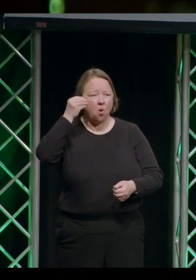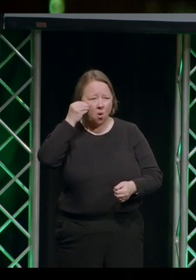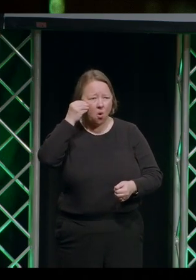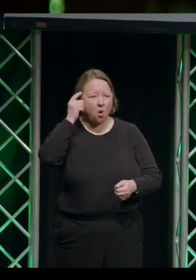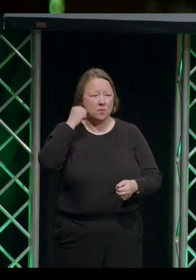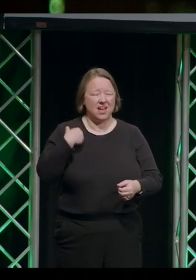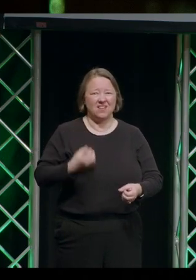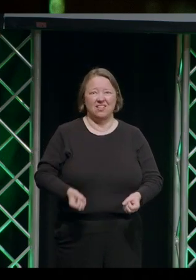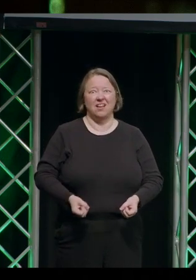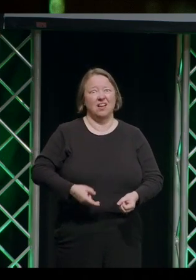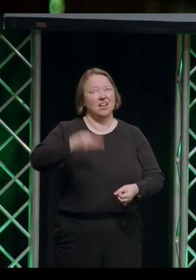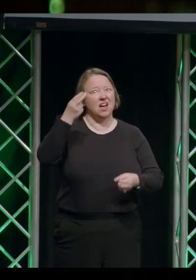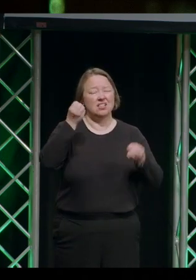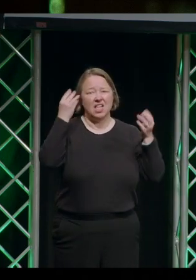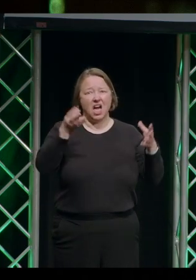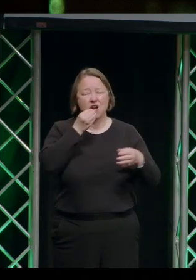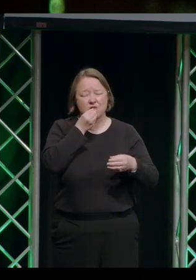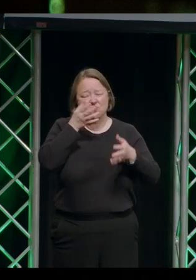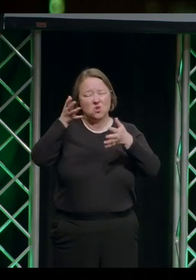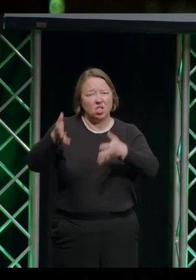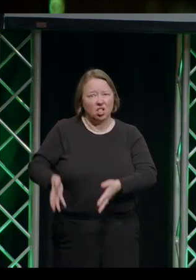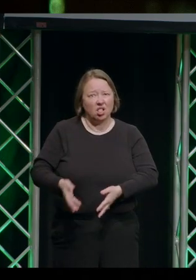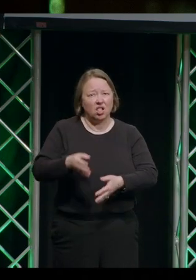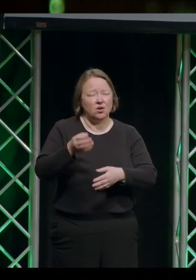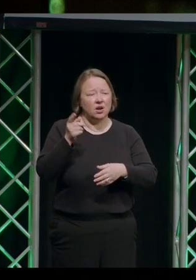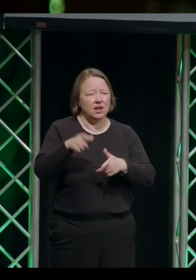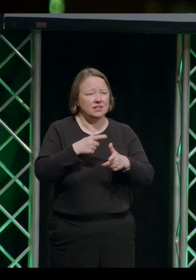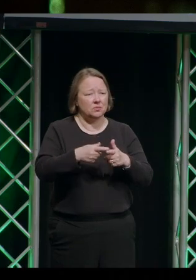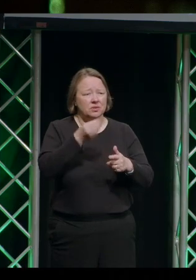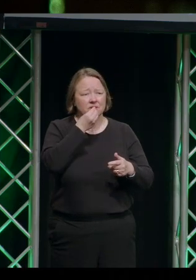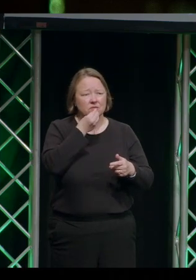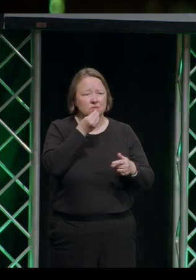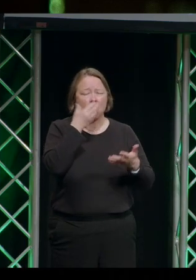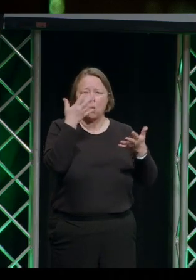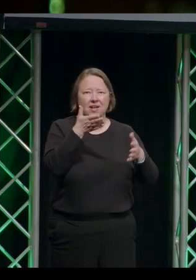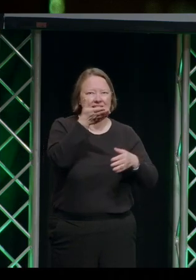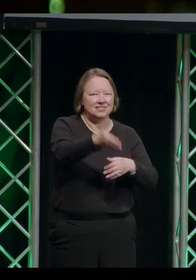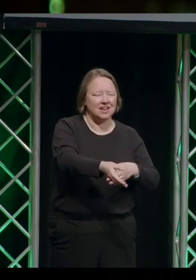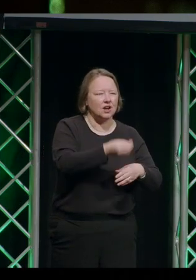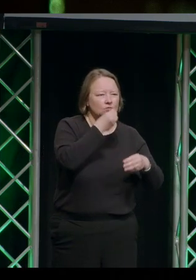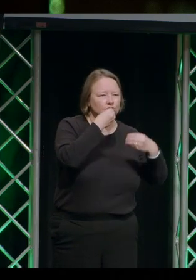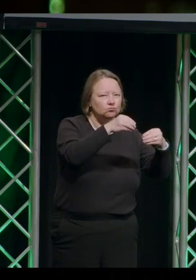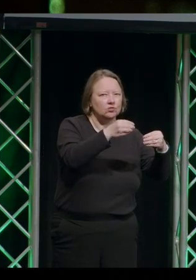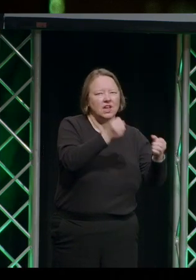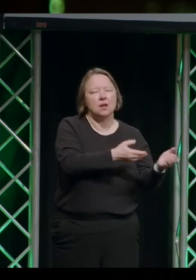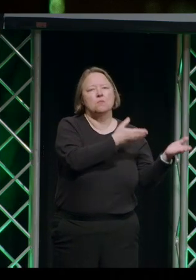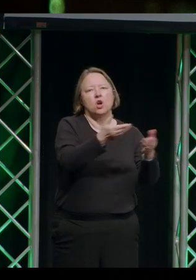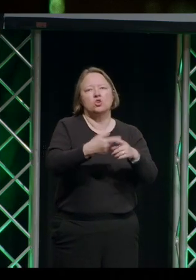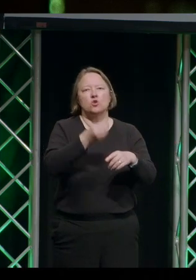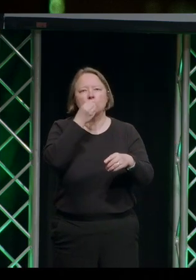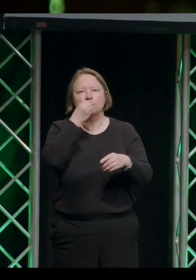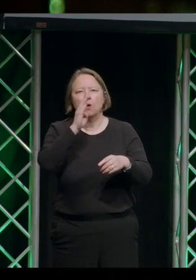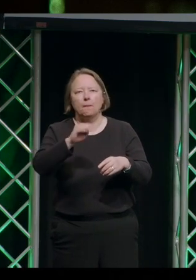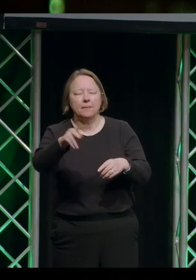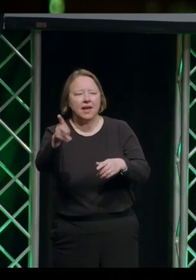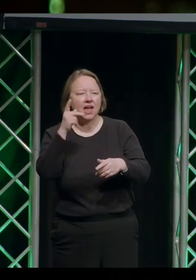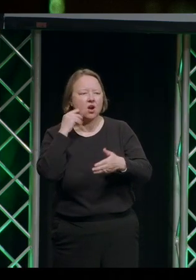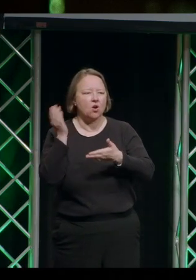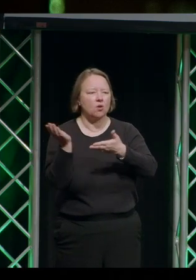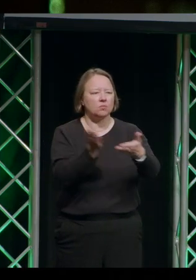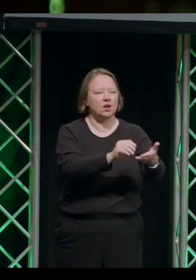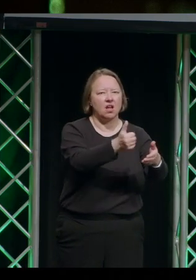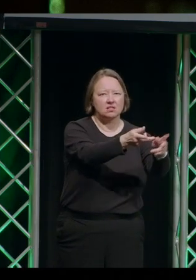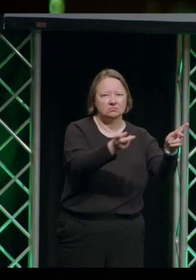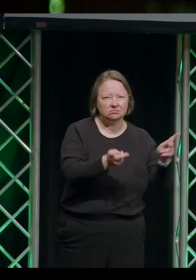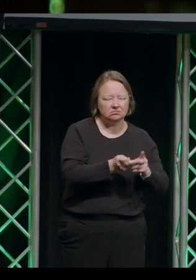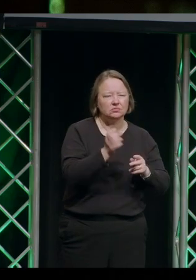highest amount of food waste there is. And when the food is already in the supermarket, it could be taken to a food bank or it could be transformed into jams.